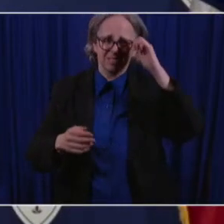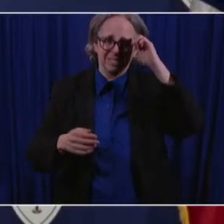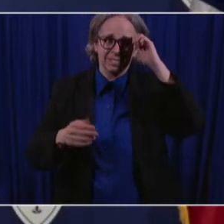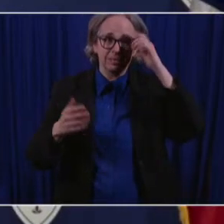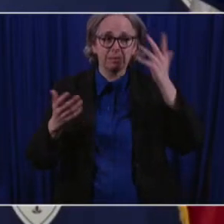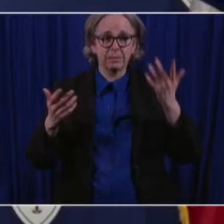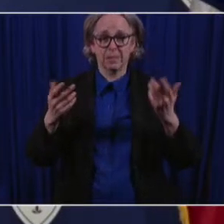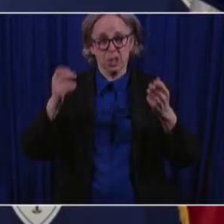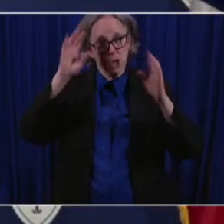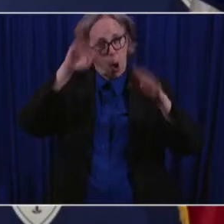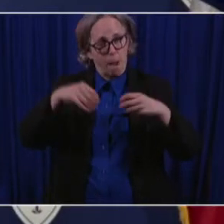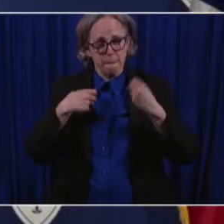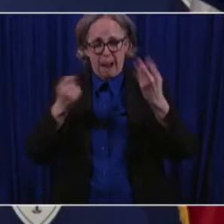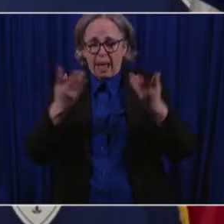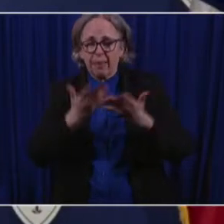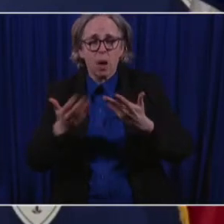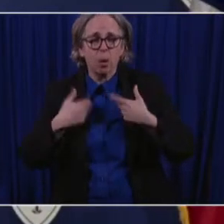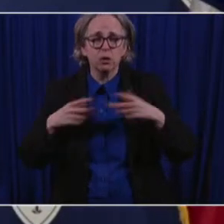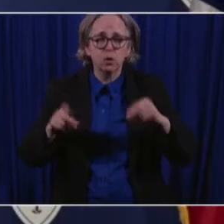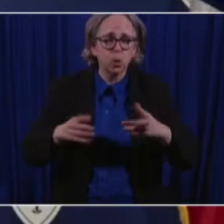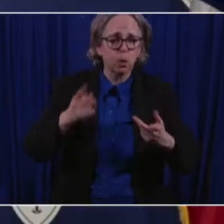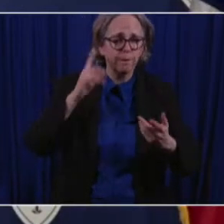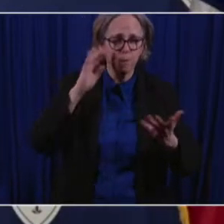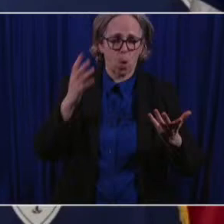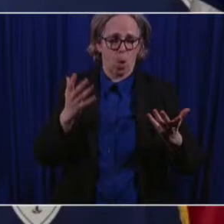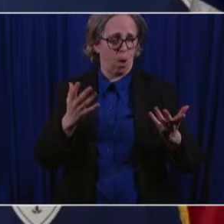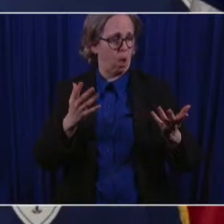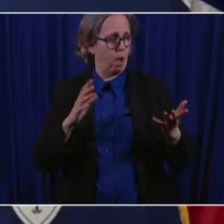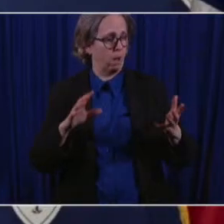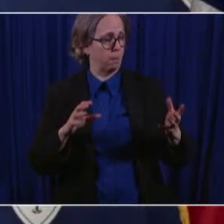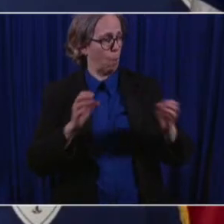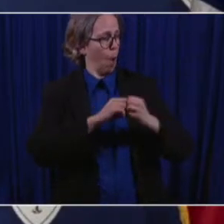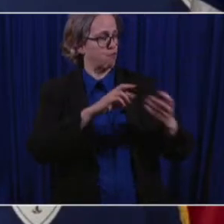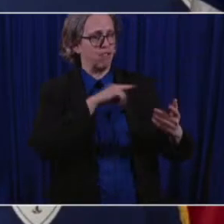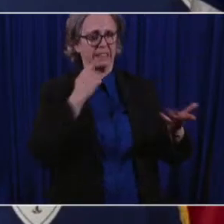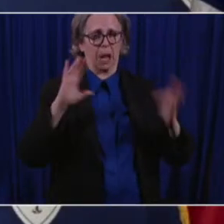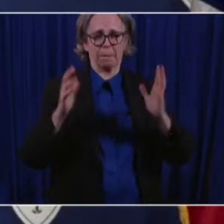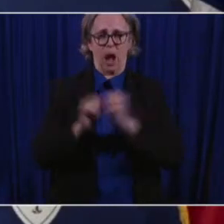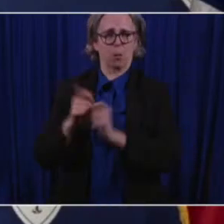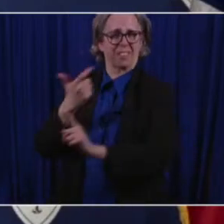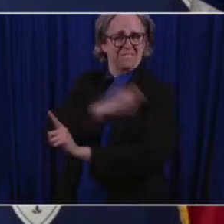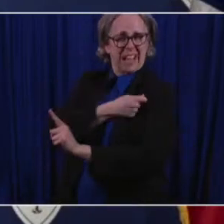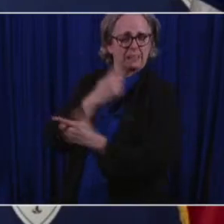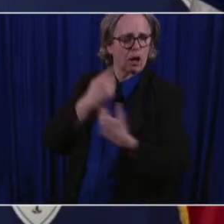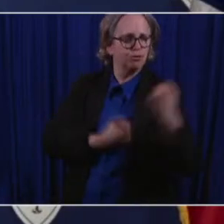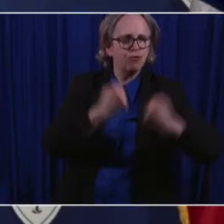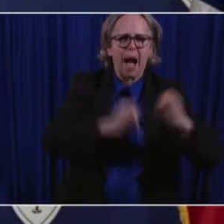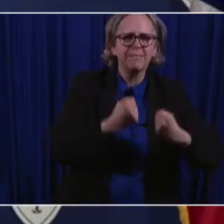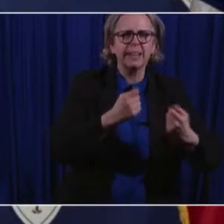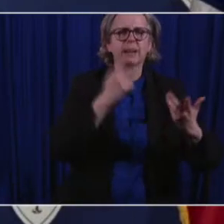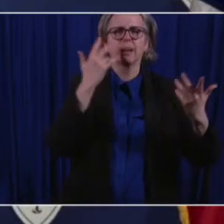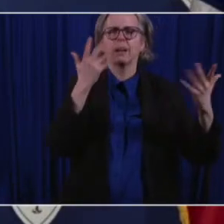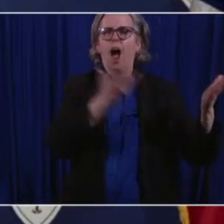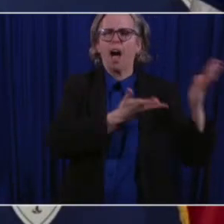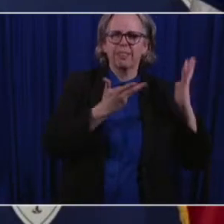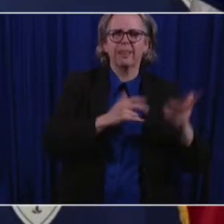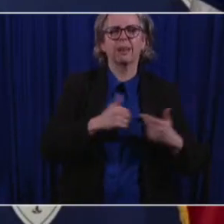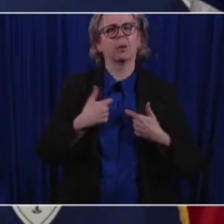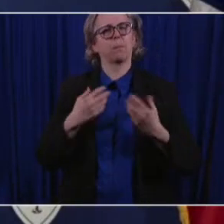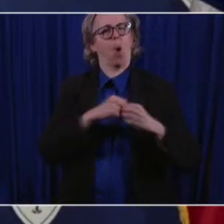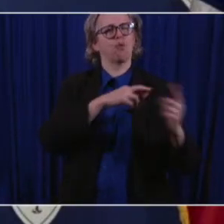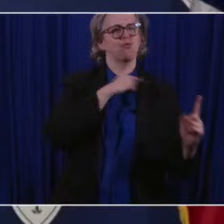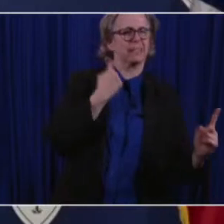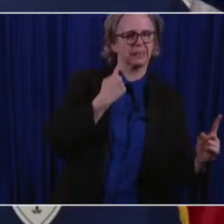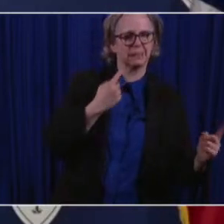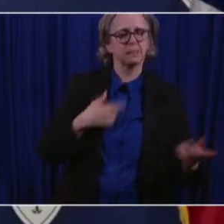1 in 1 million. So I'm not making light of it. I think, you know, they're going through the process. They need to go through and do